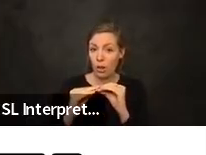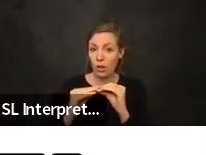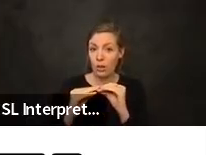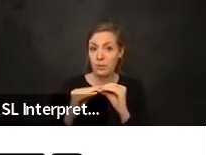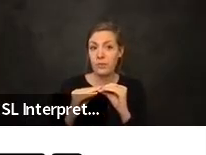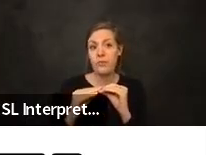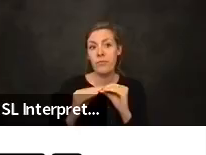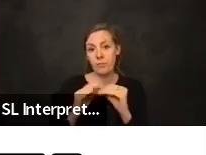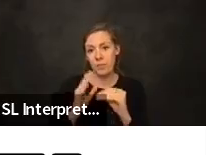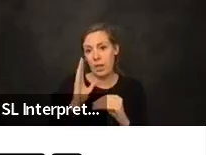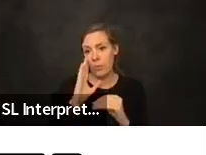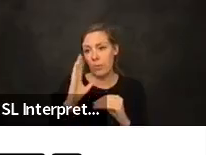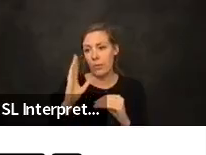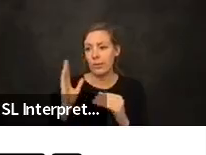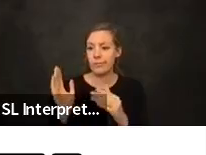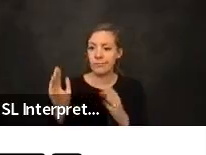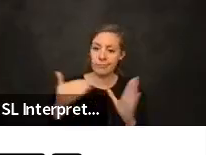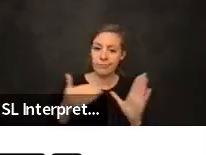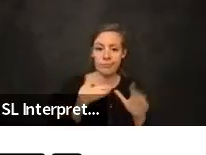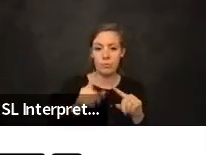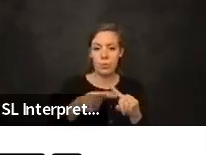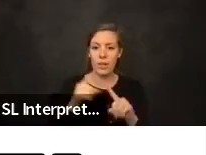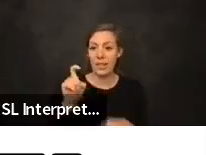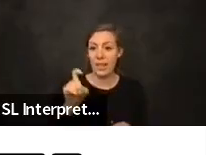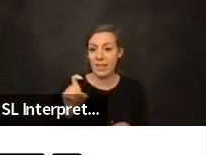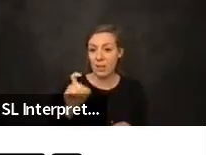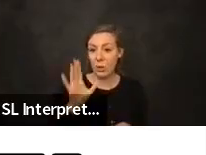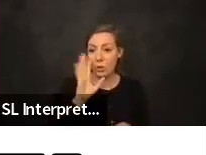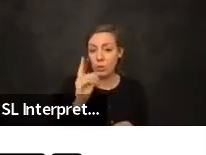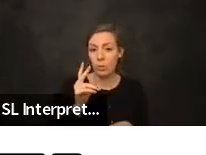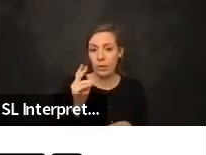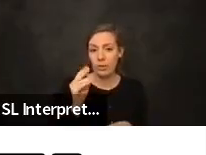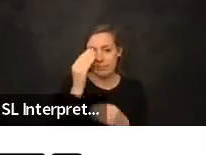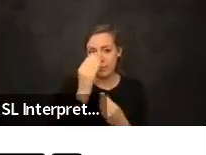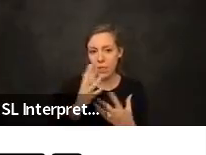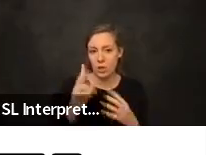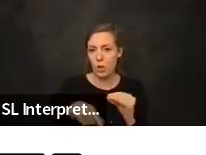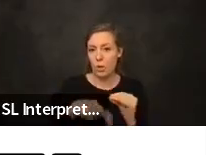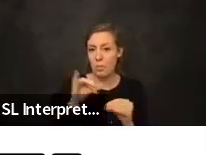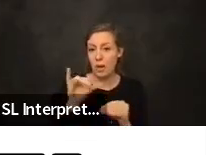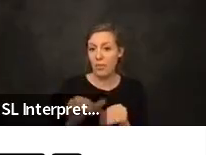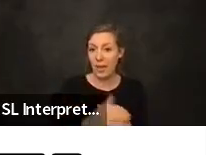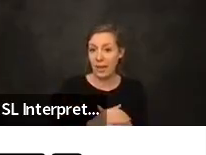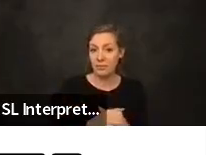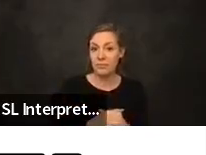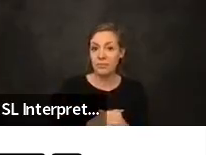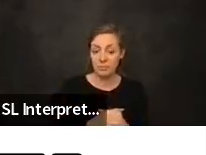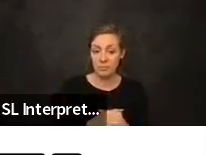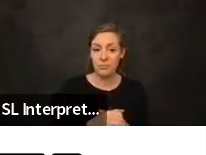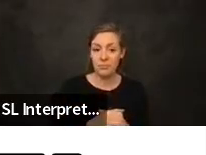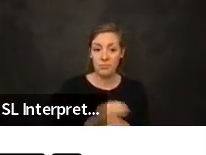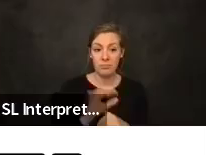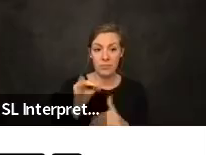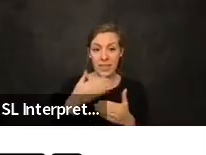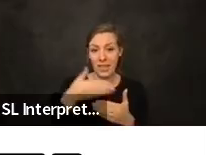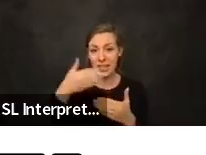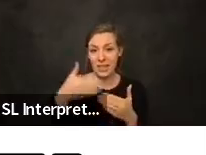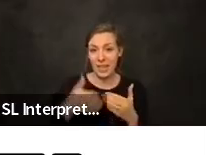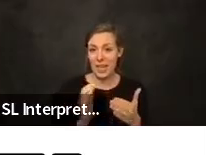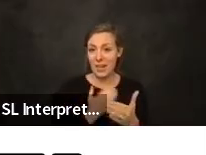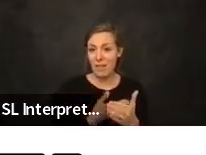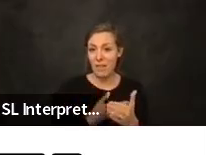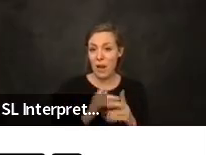when necessary. So we will keep you posted on that. But that is the end of our